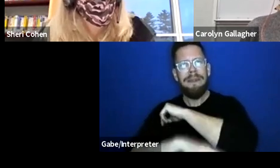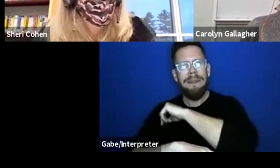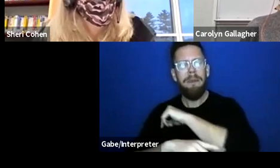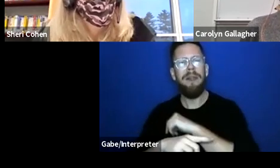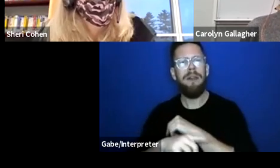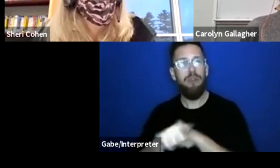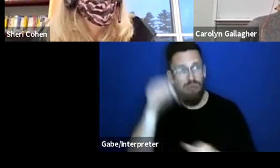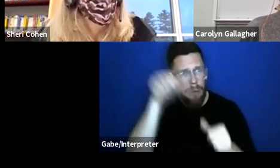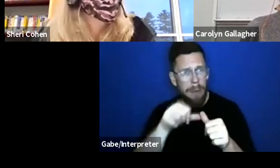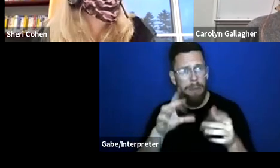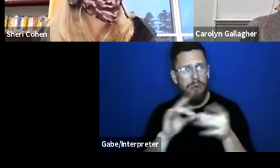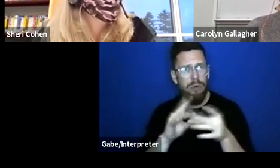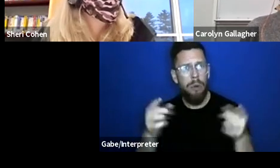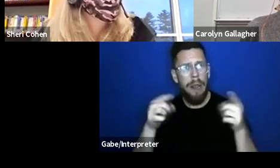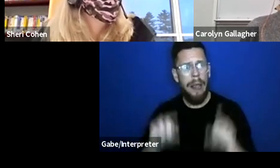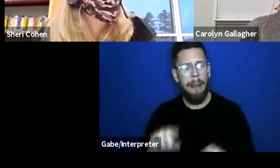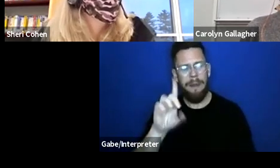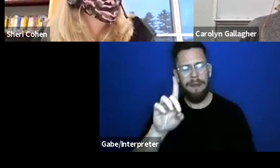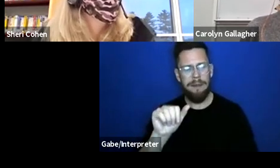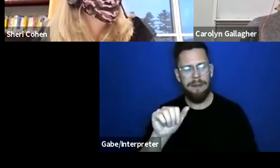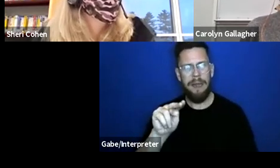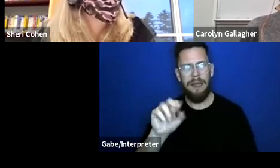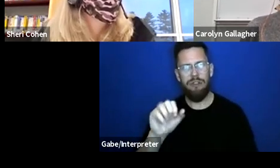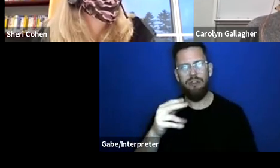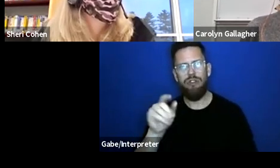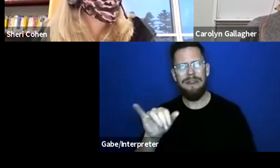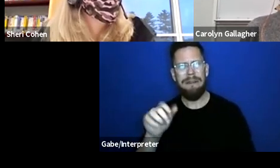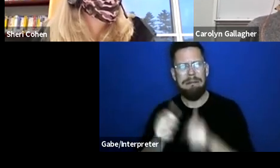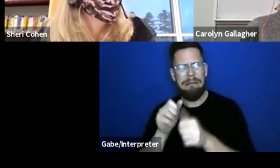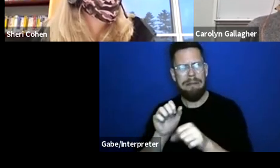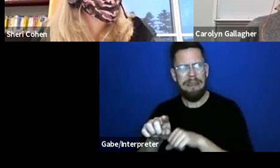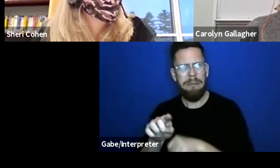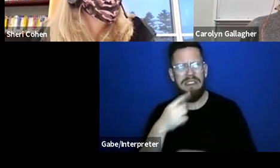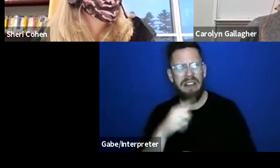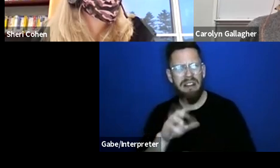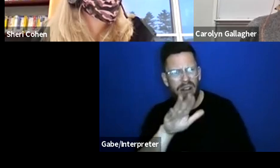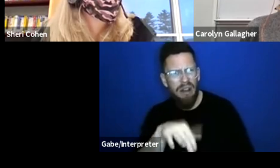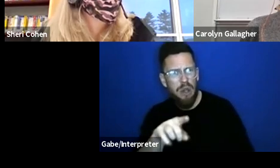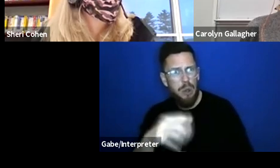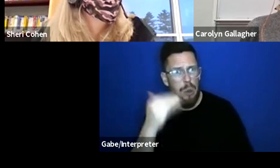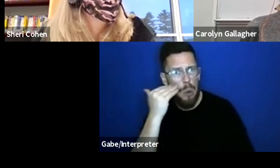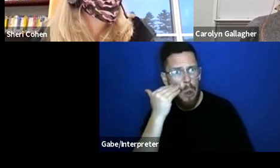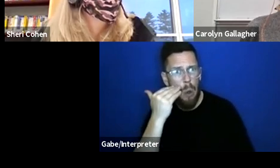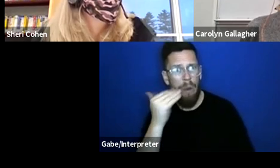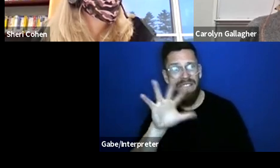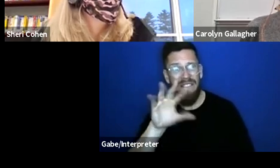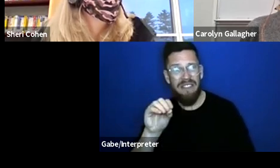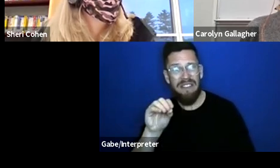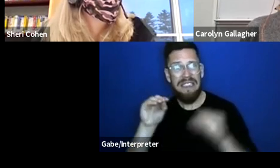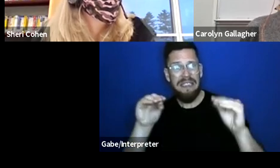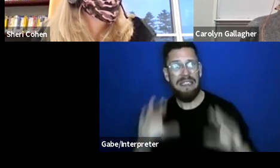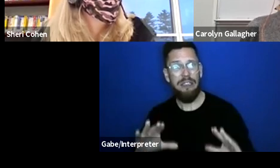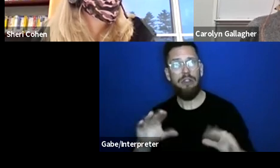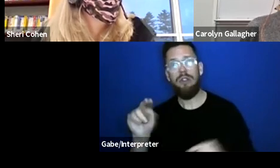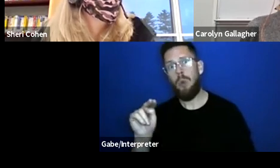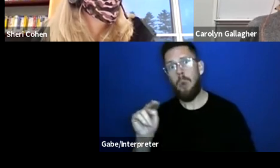Dan Sheedy who texted me one night and says, "Do you know there's like 50 Norton teachers on Twitter right now answering questions?" I said, "Yeah, it's a book